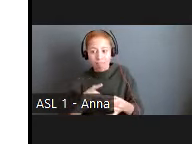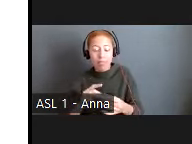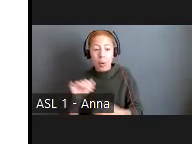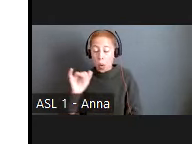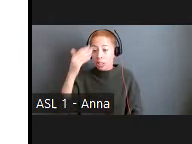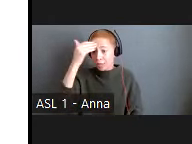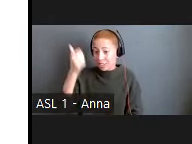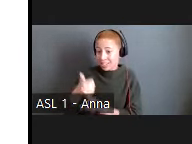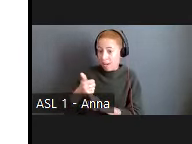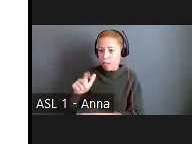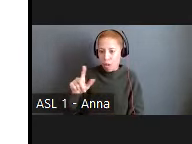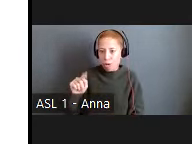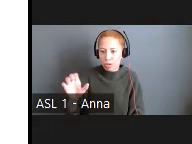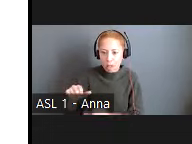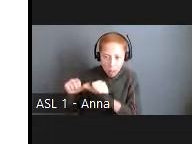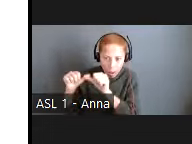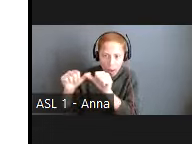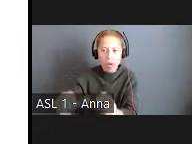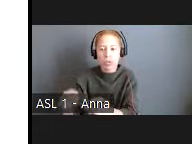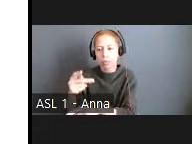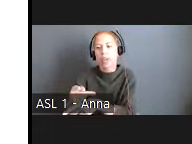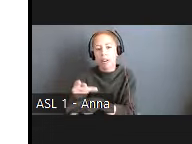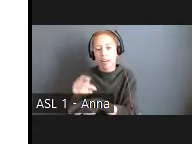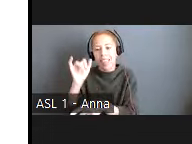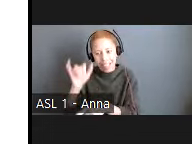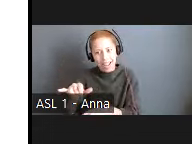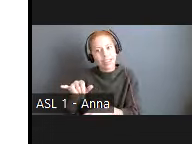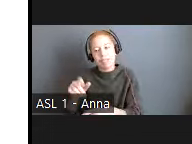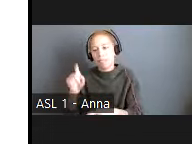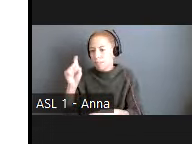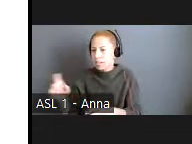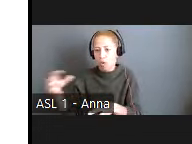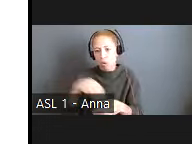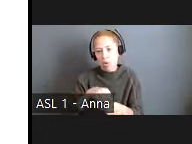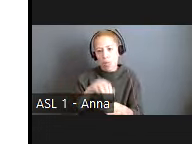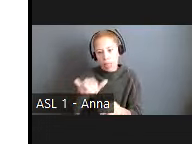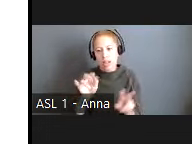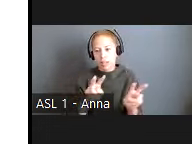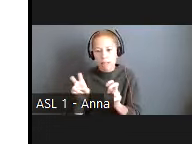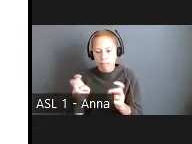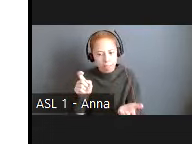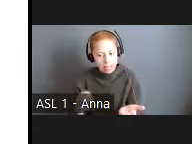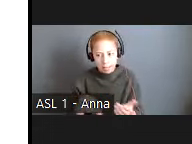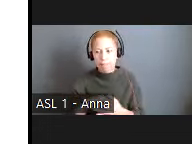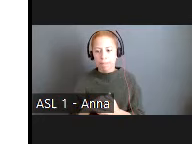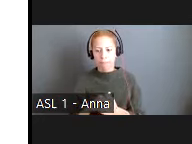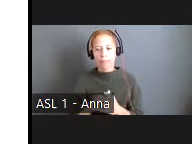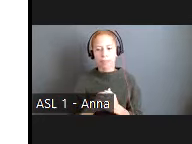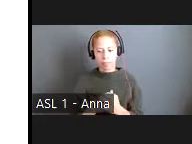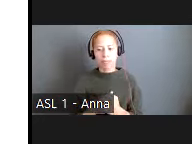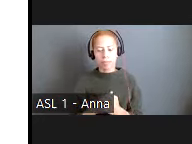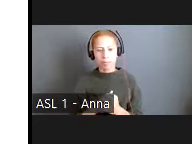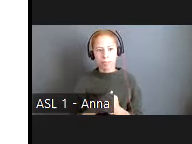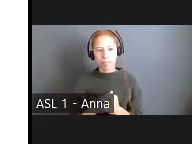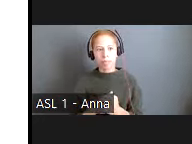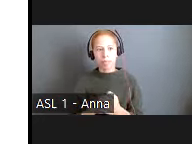And again, you cannot separate discussions of those 2 topics without including dementia. So again, some additional stats. So